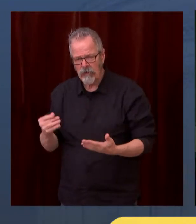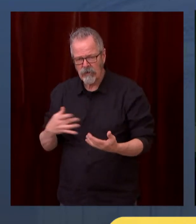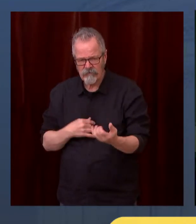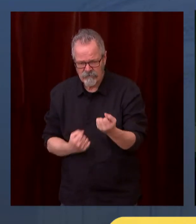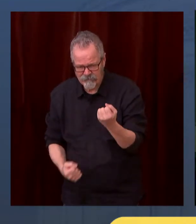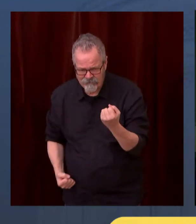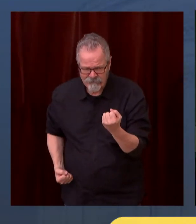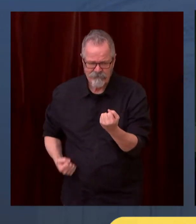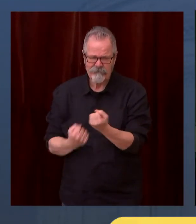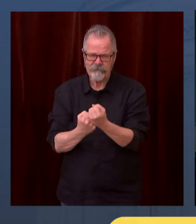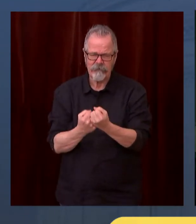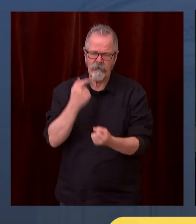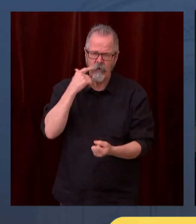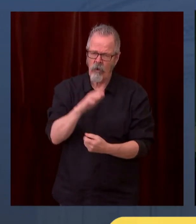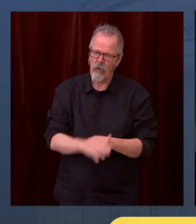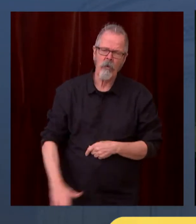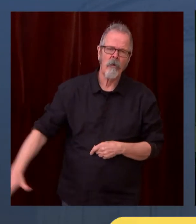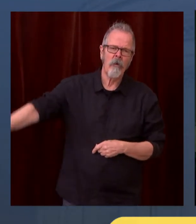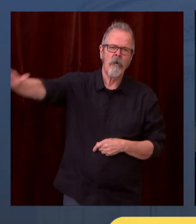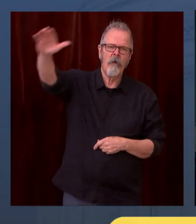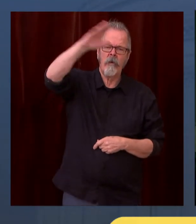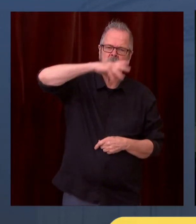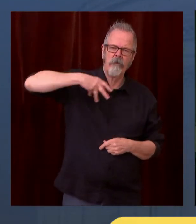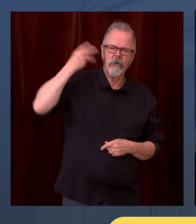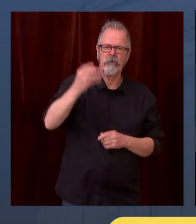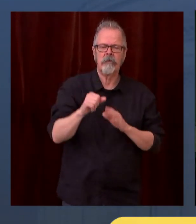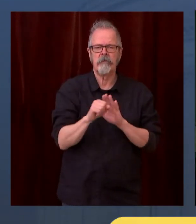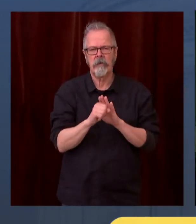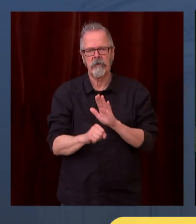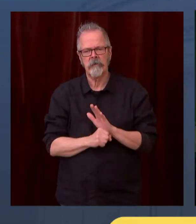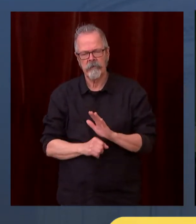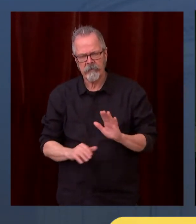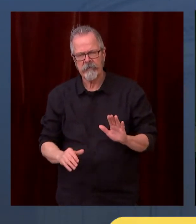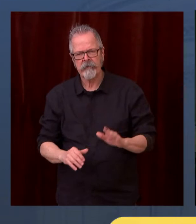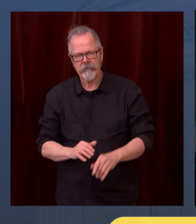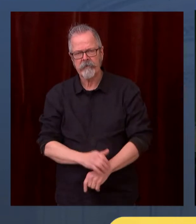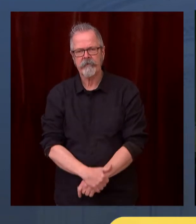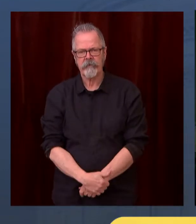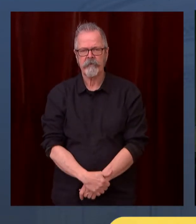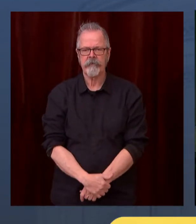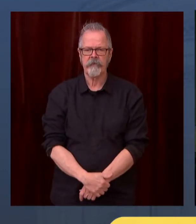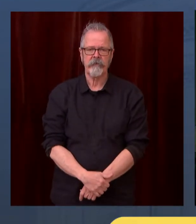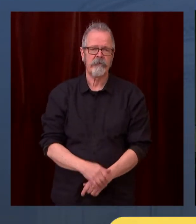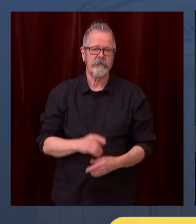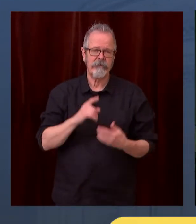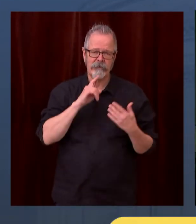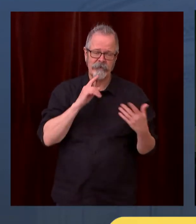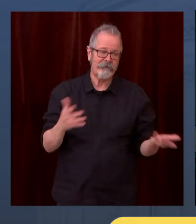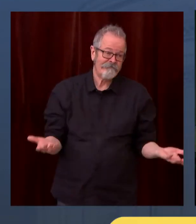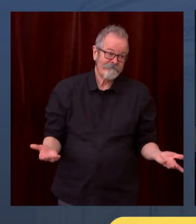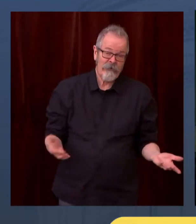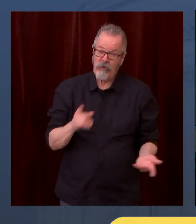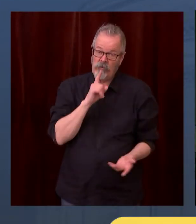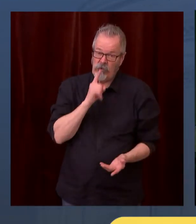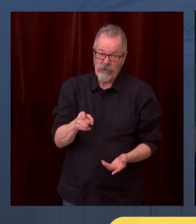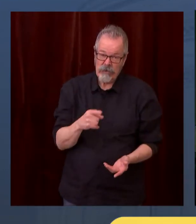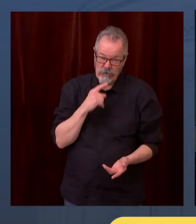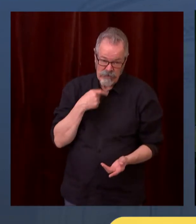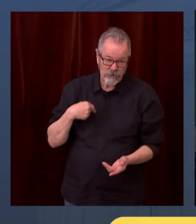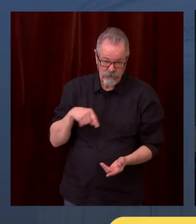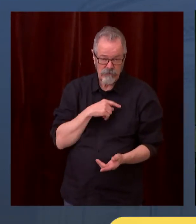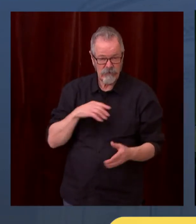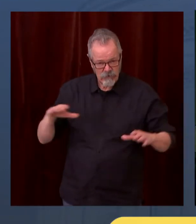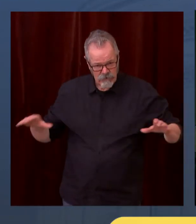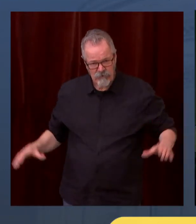across the state of Washington. You know, the reality is that we have put a lot of